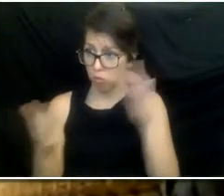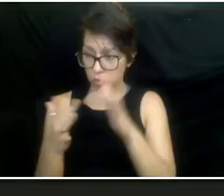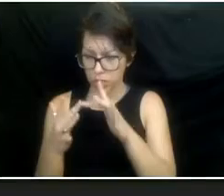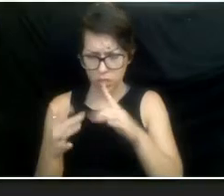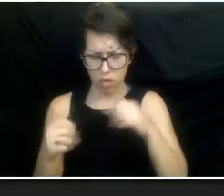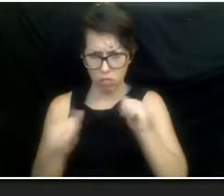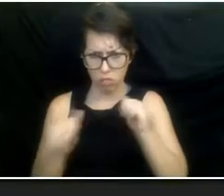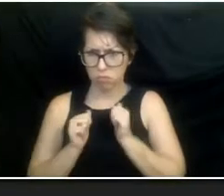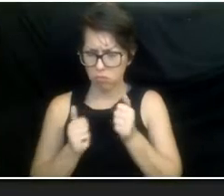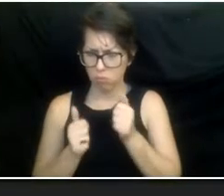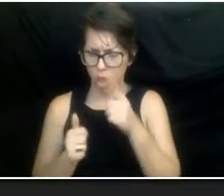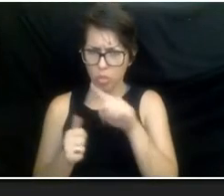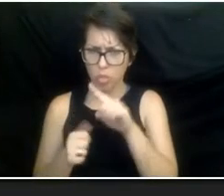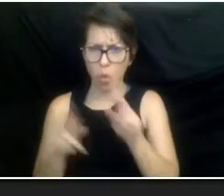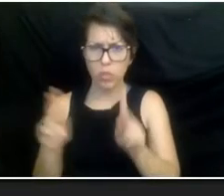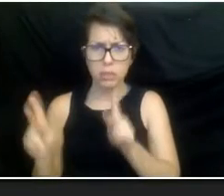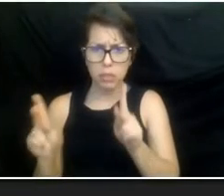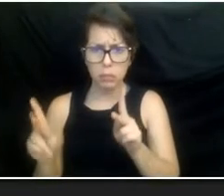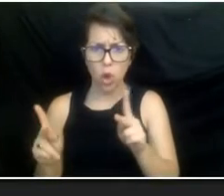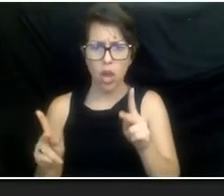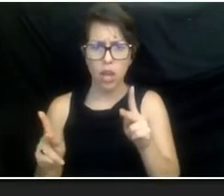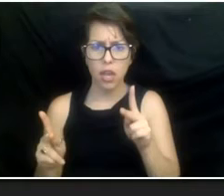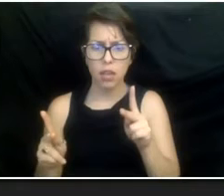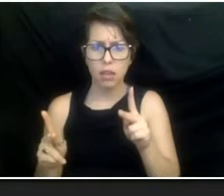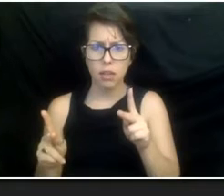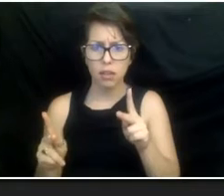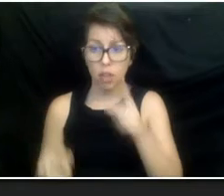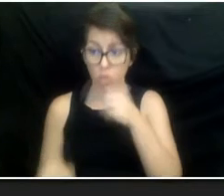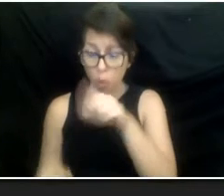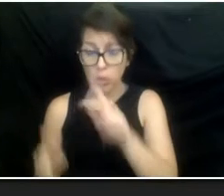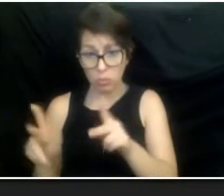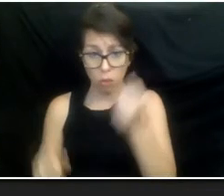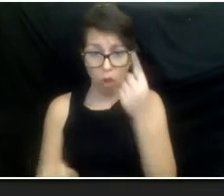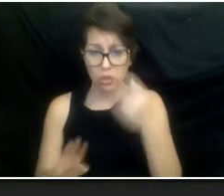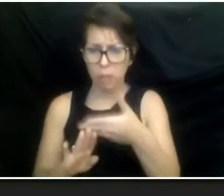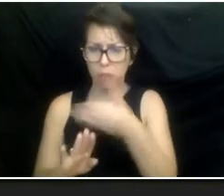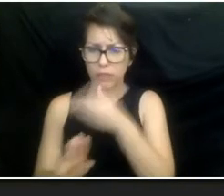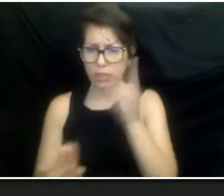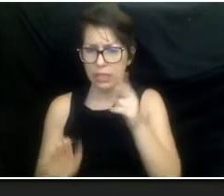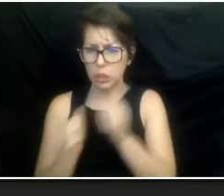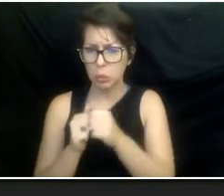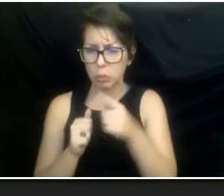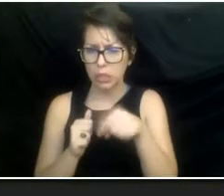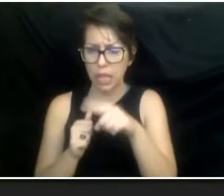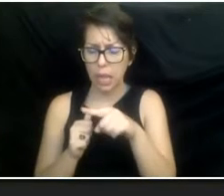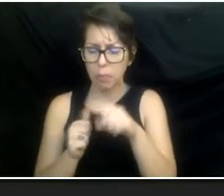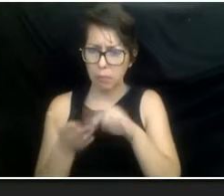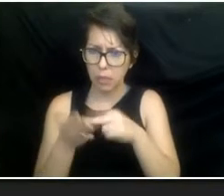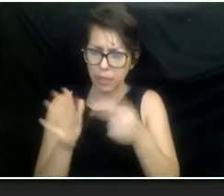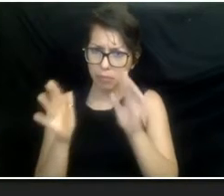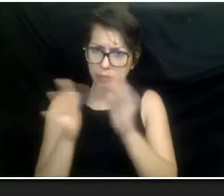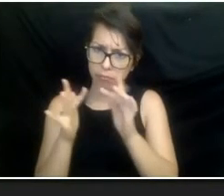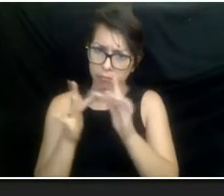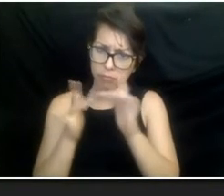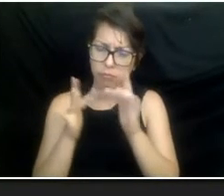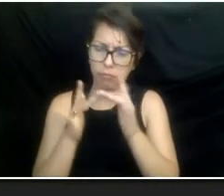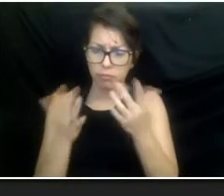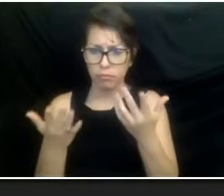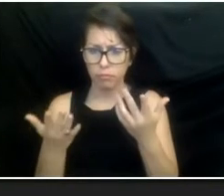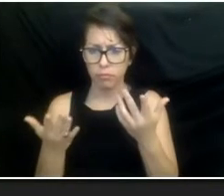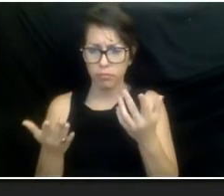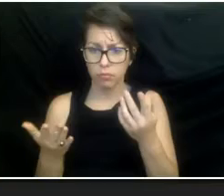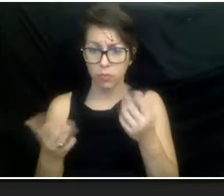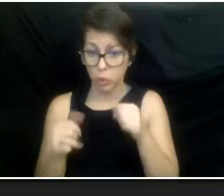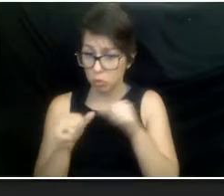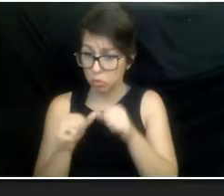doing thank you for your question um again um I do think that it is um important to have check in with the